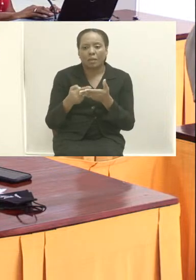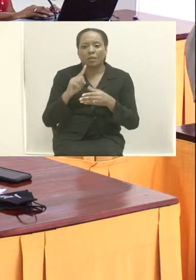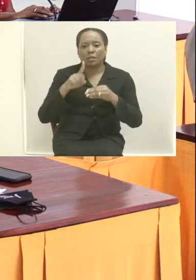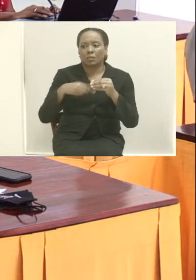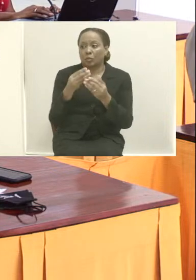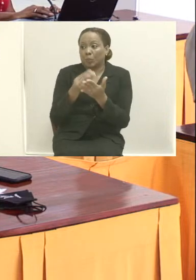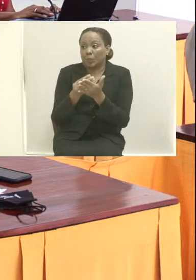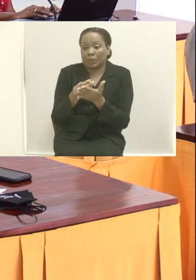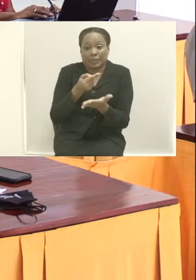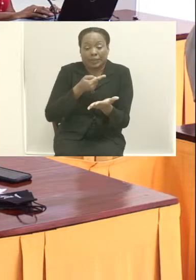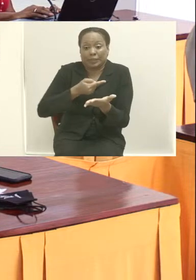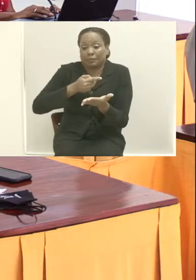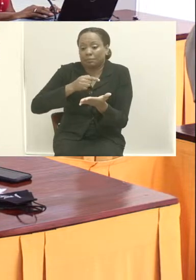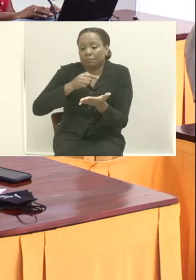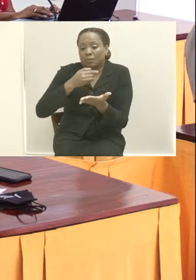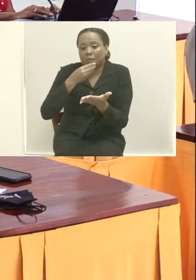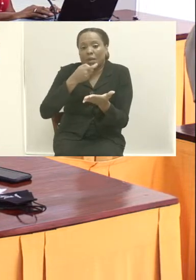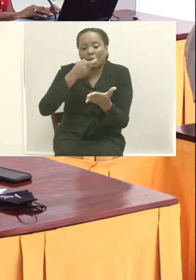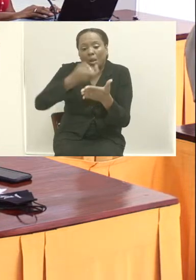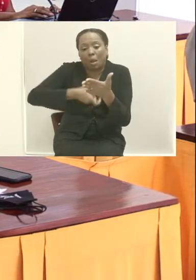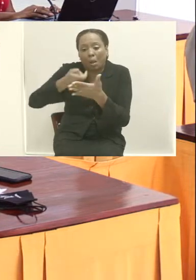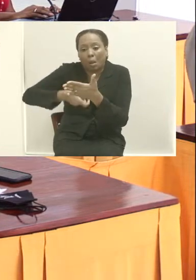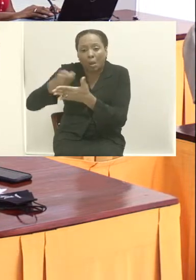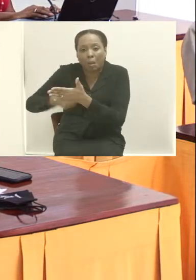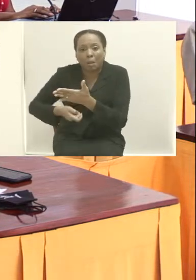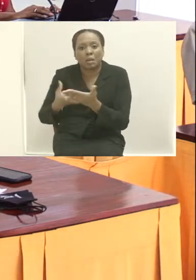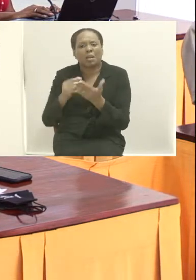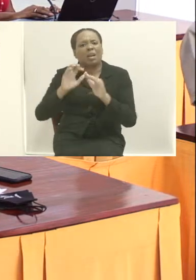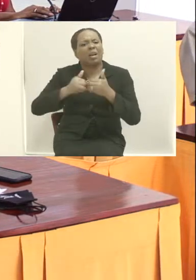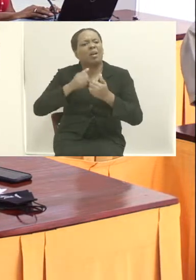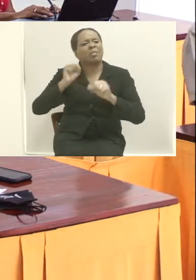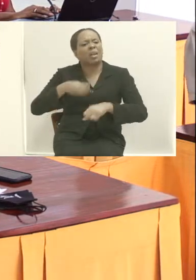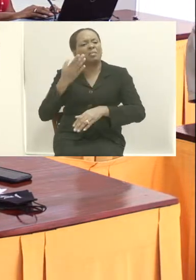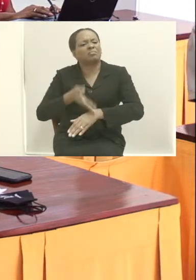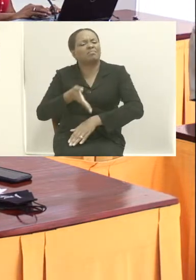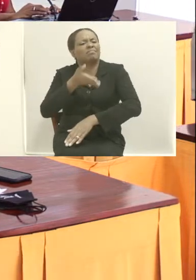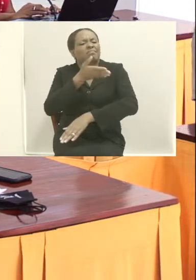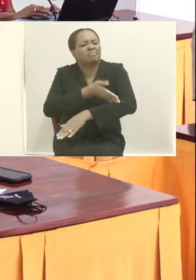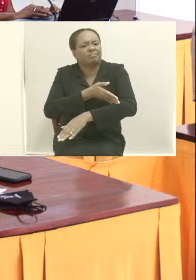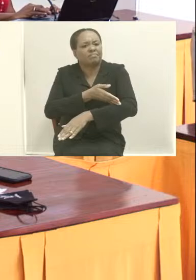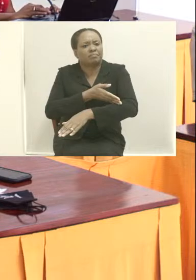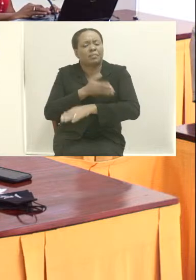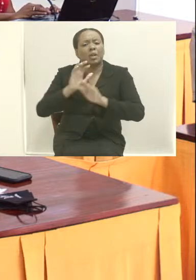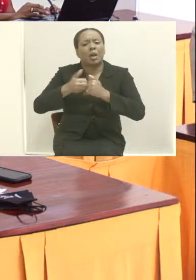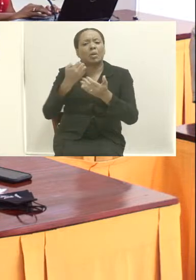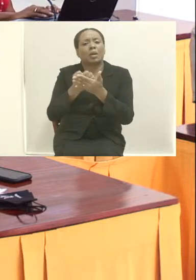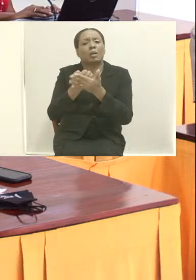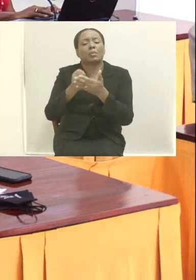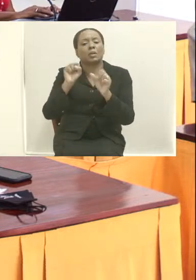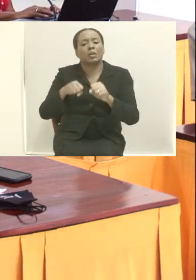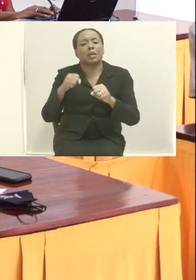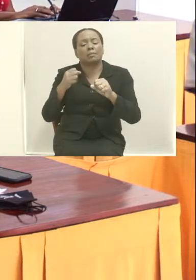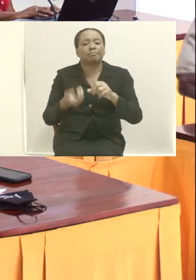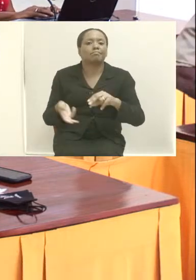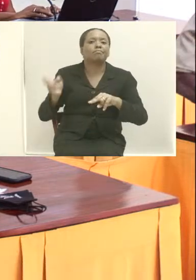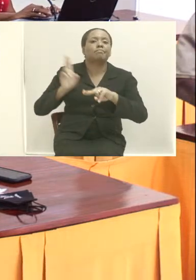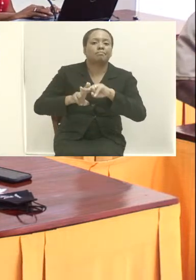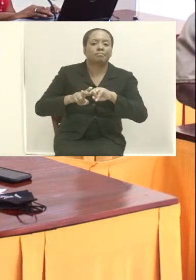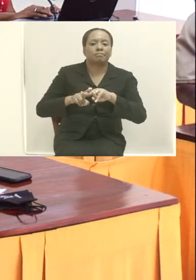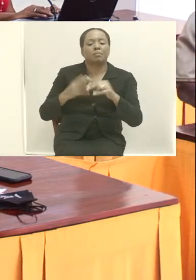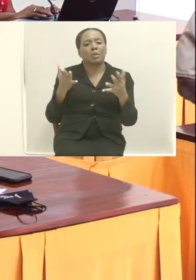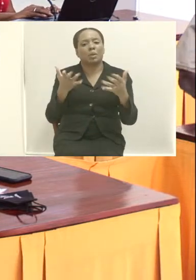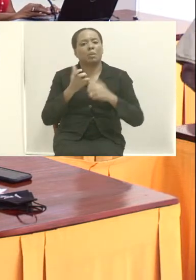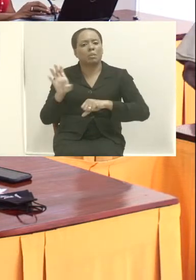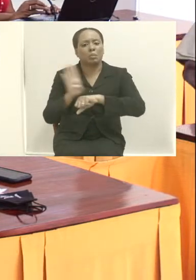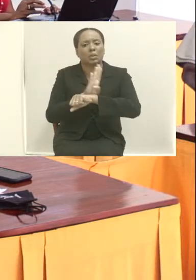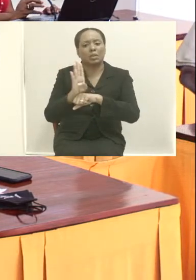of recovery. And that recovery has to be in the context of sustaining business. It has to be in the